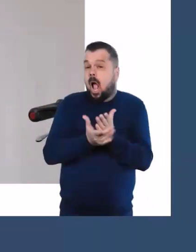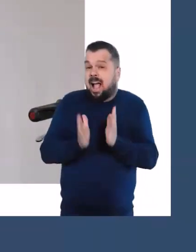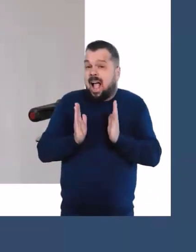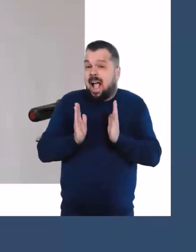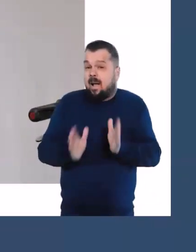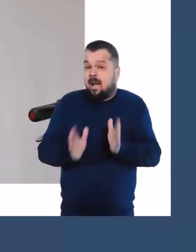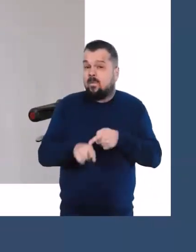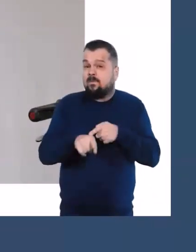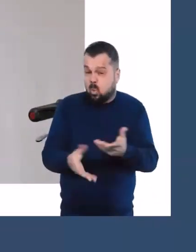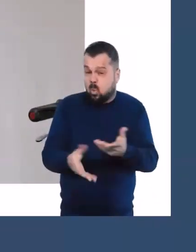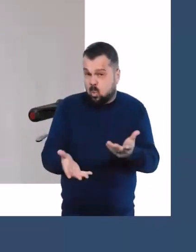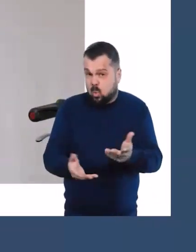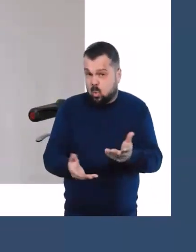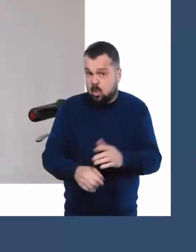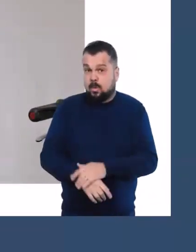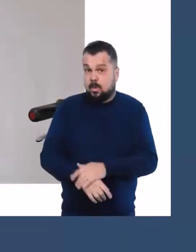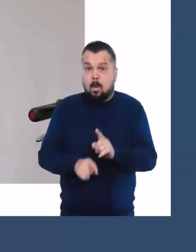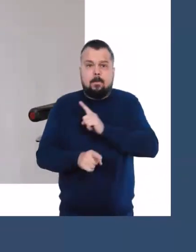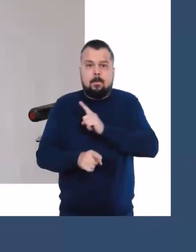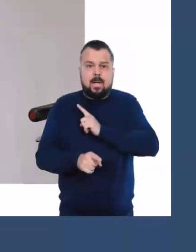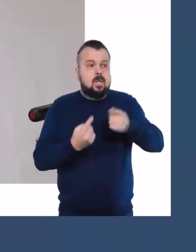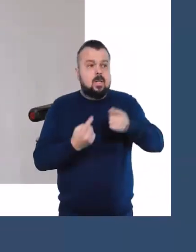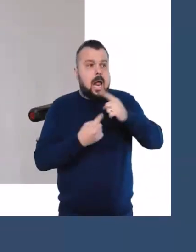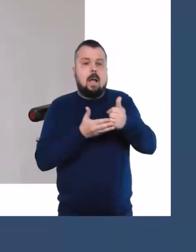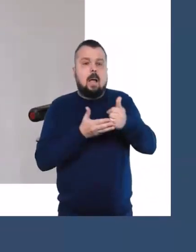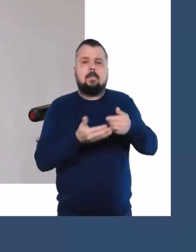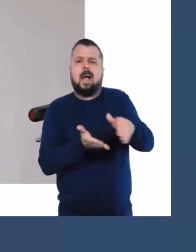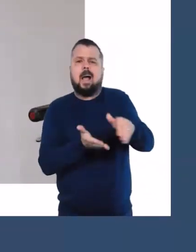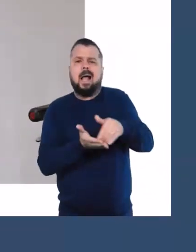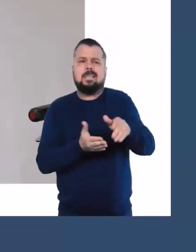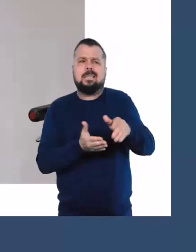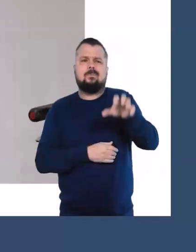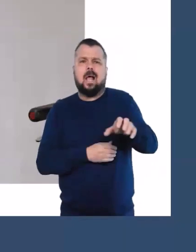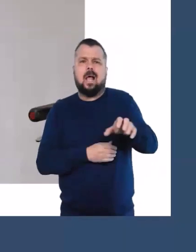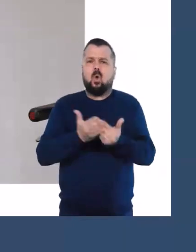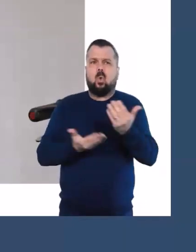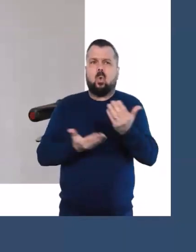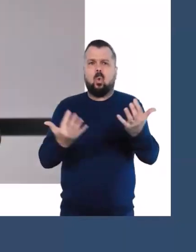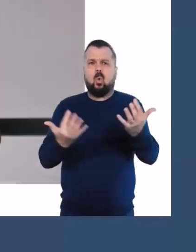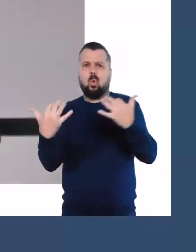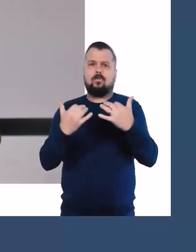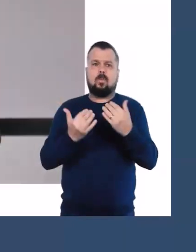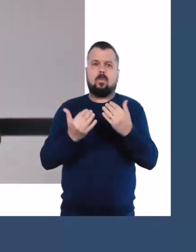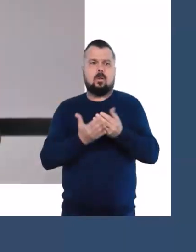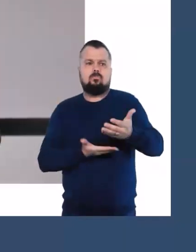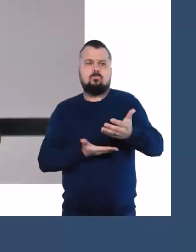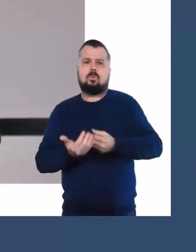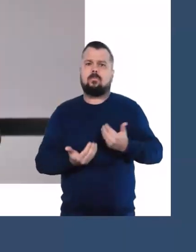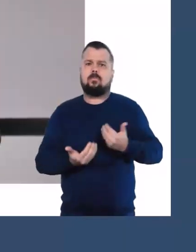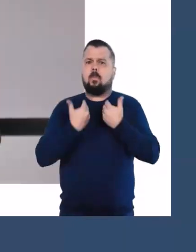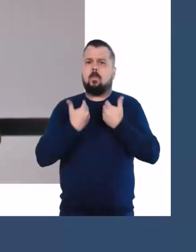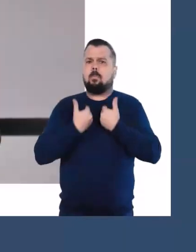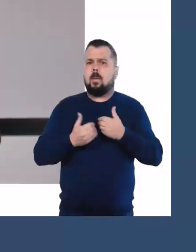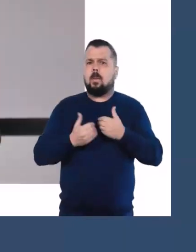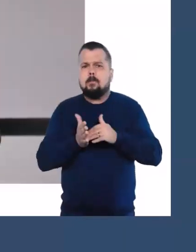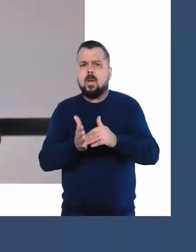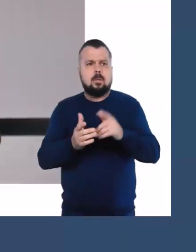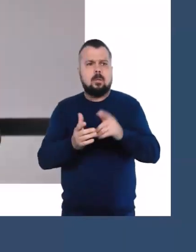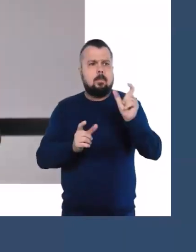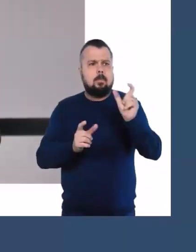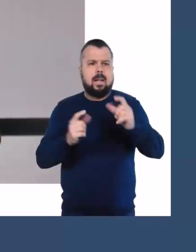it will, not because it will help them market their venue to a new audience, even though we can help them reach